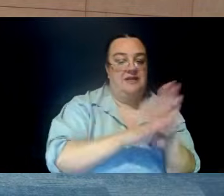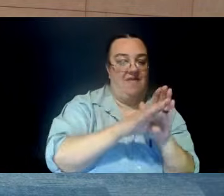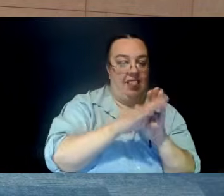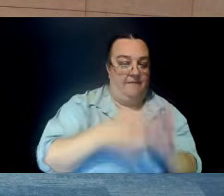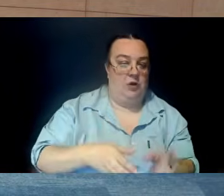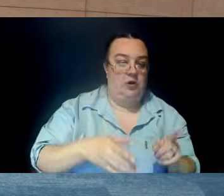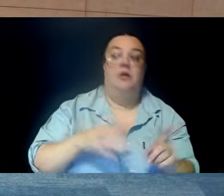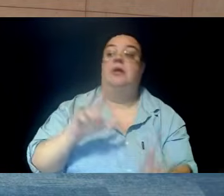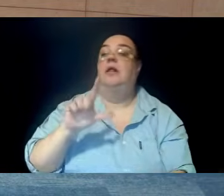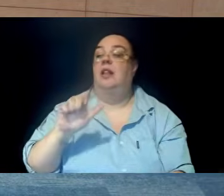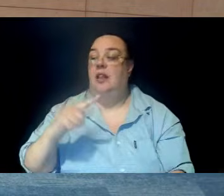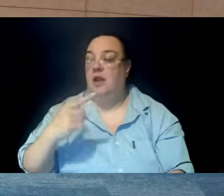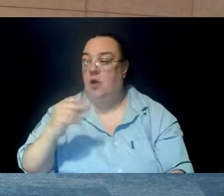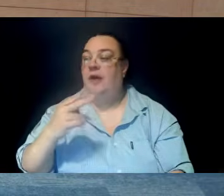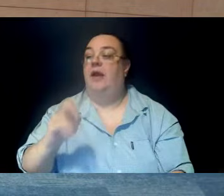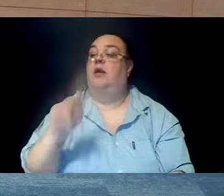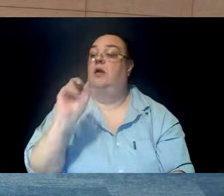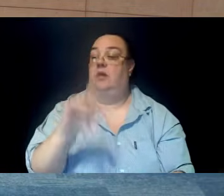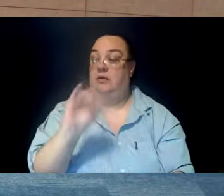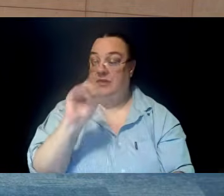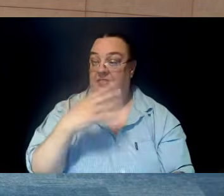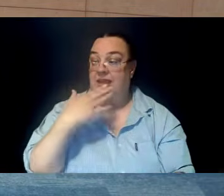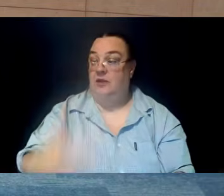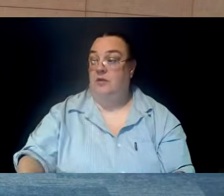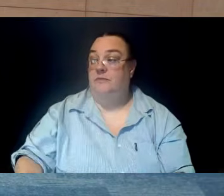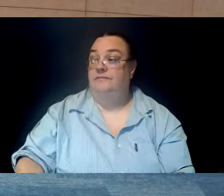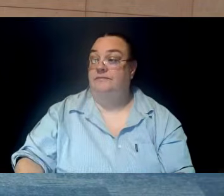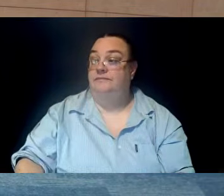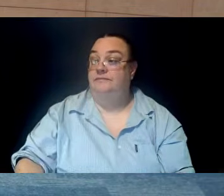you. You're welcome.